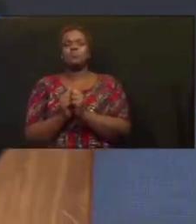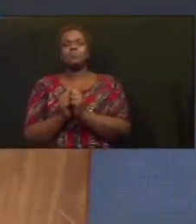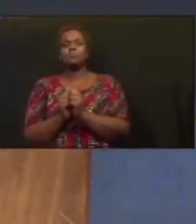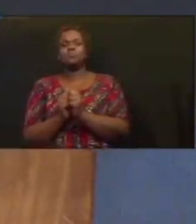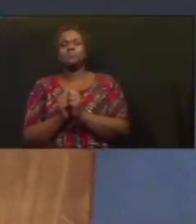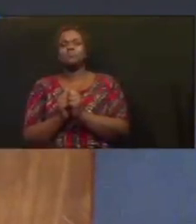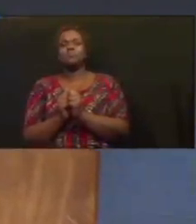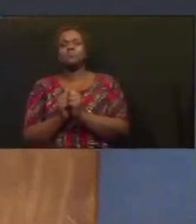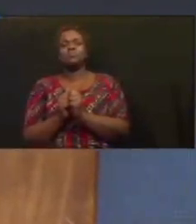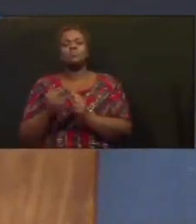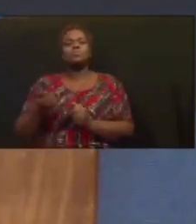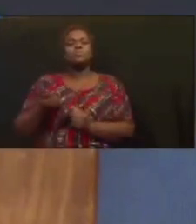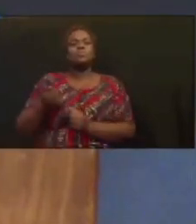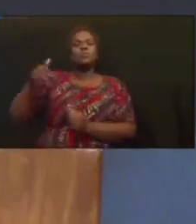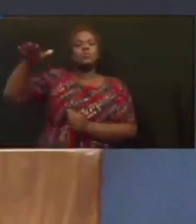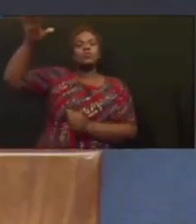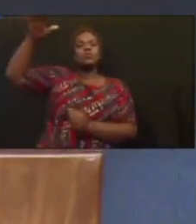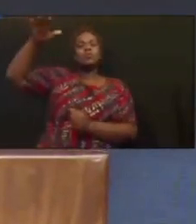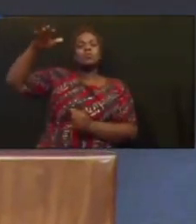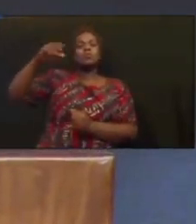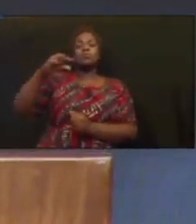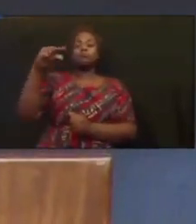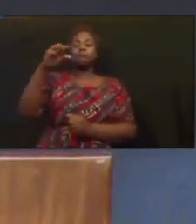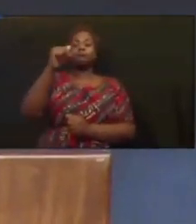is that a woman is a gate.